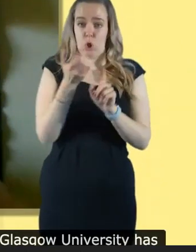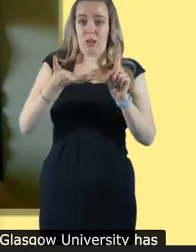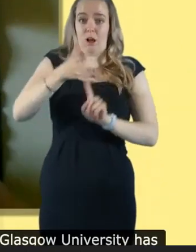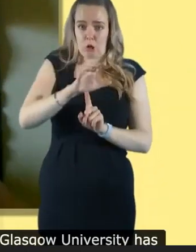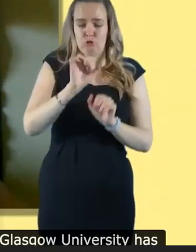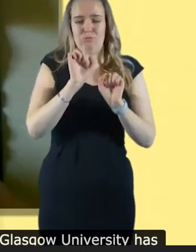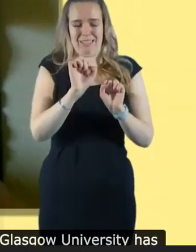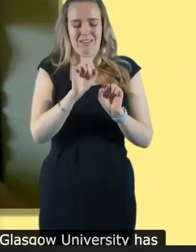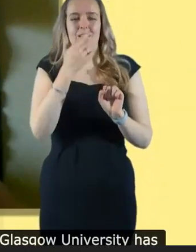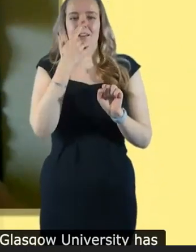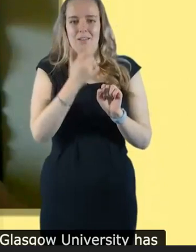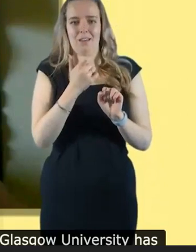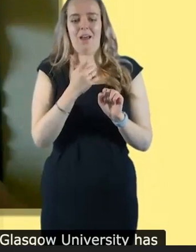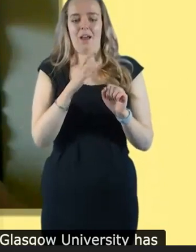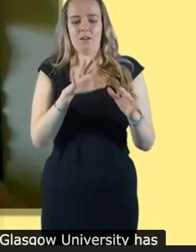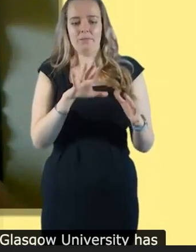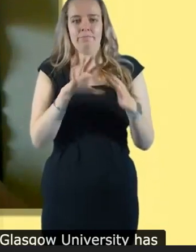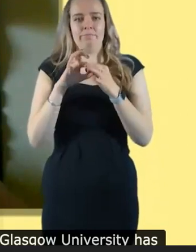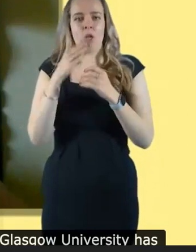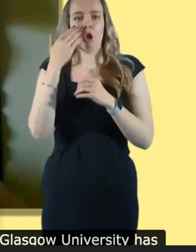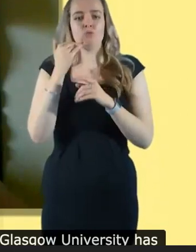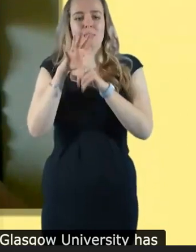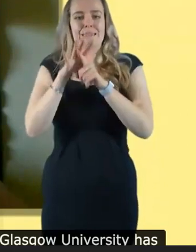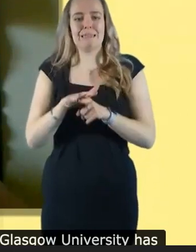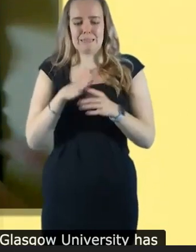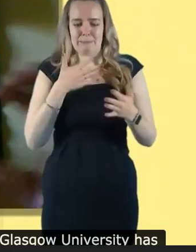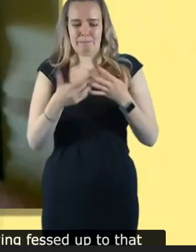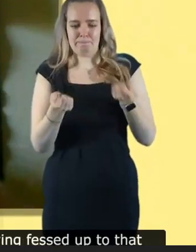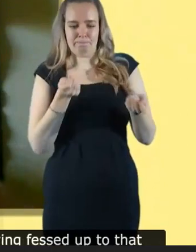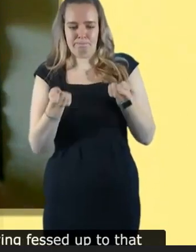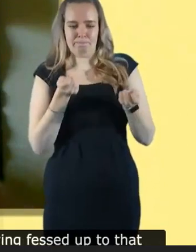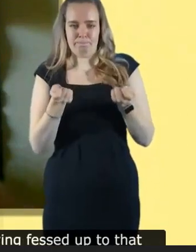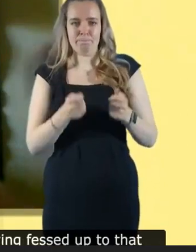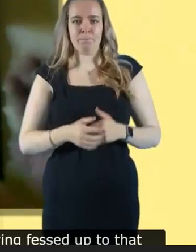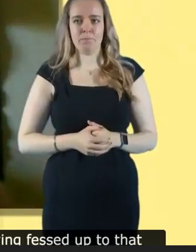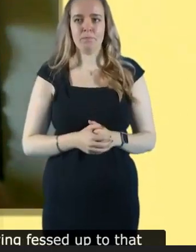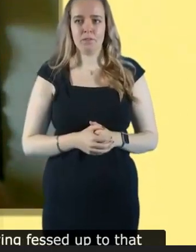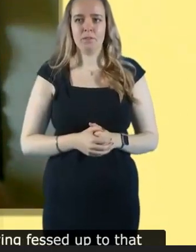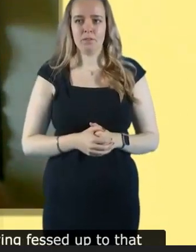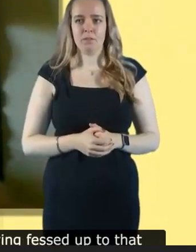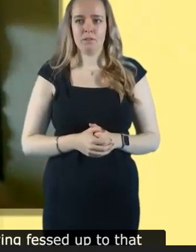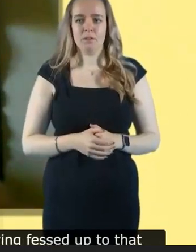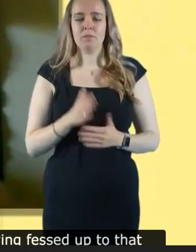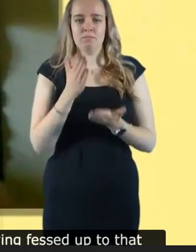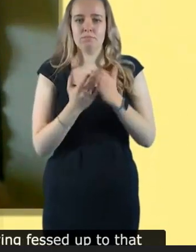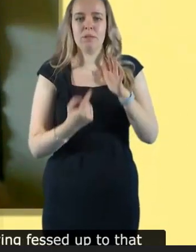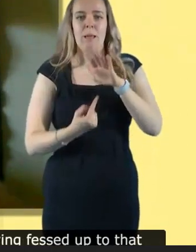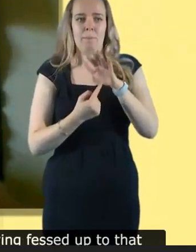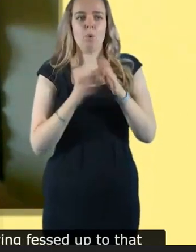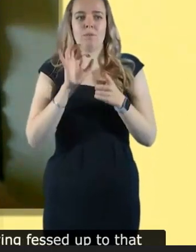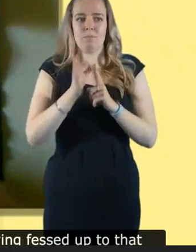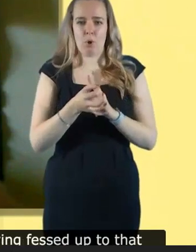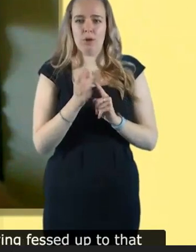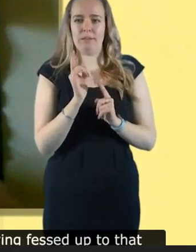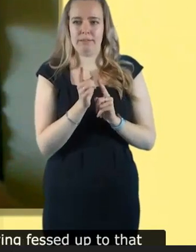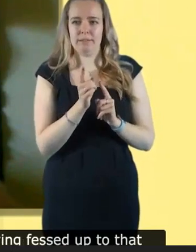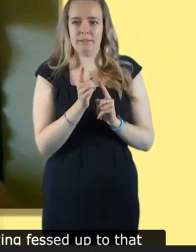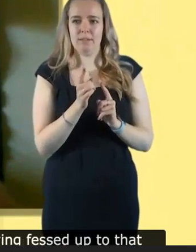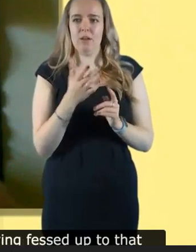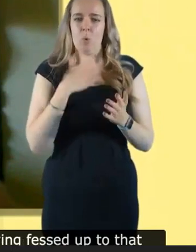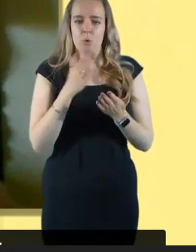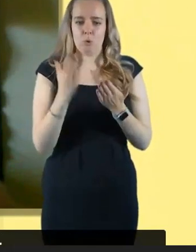able to connect the racism of yesterday and the racism of today. This resolution is very important in making that point as official